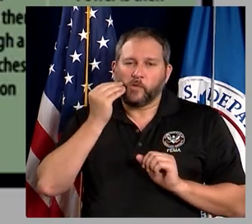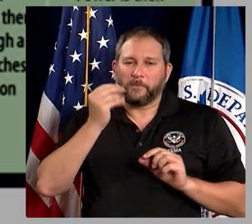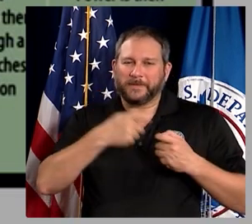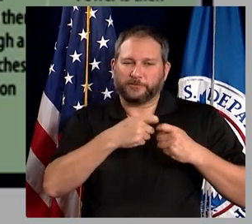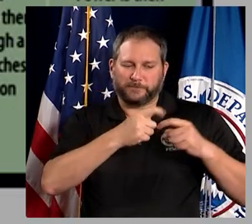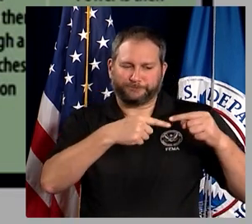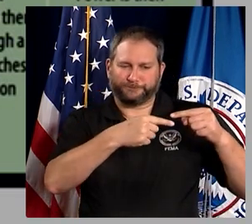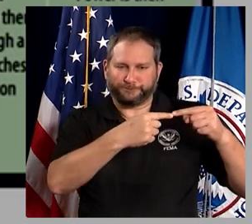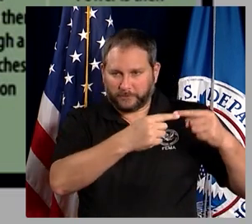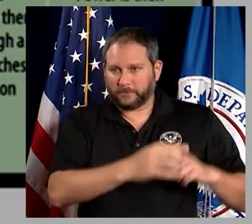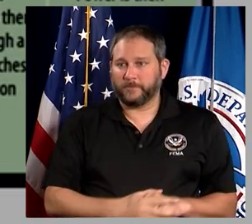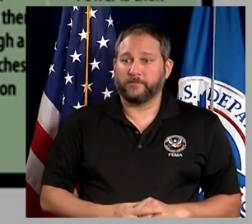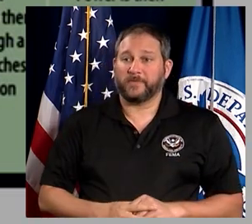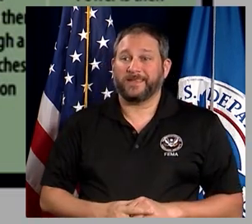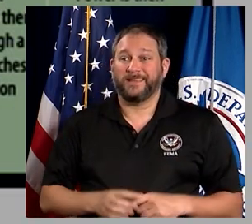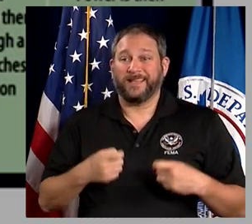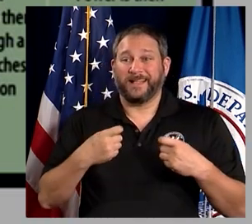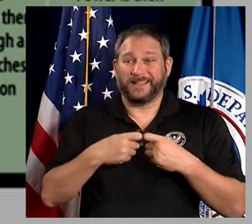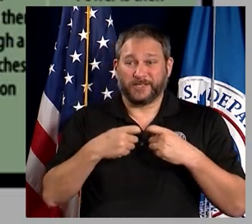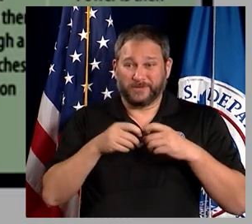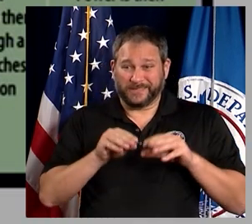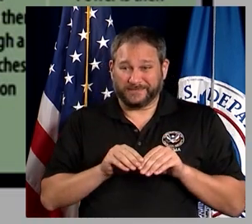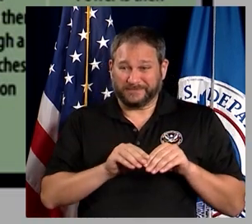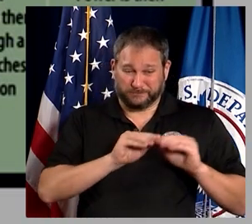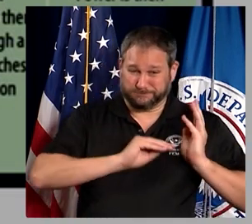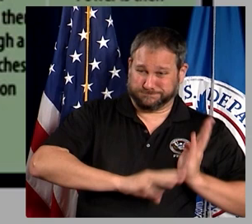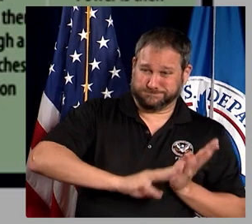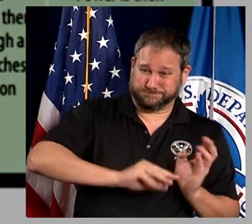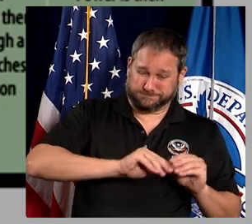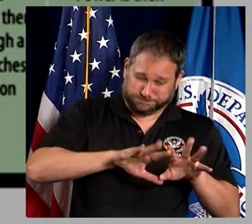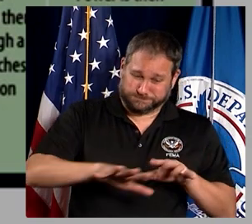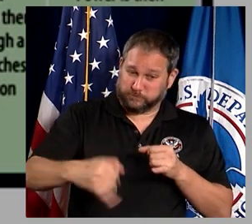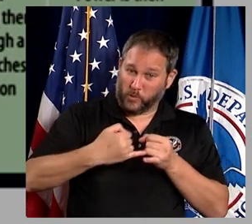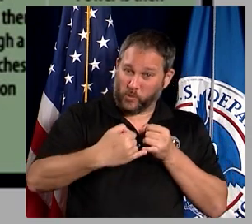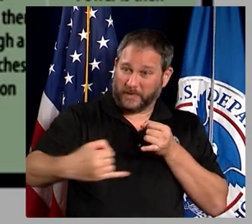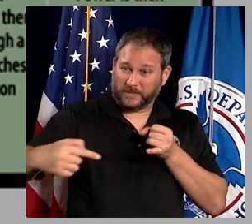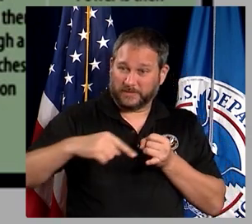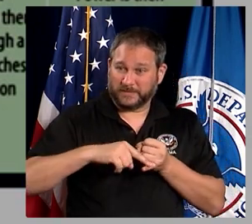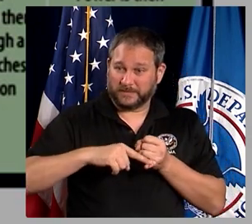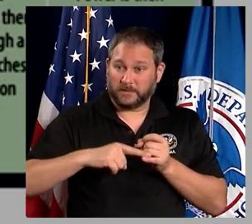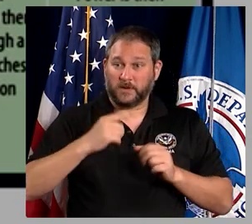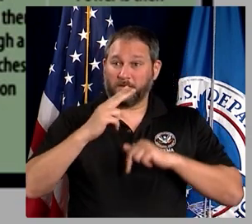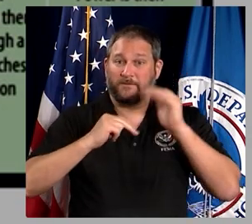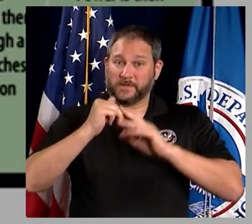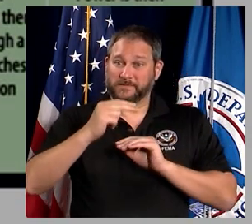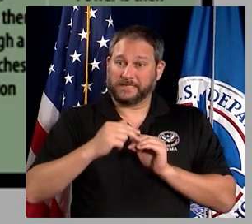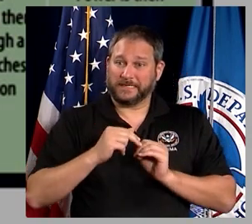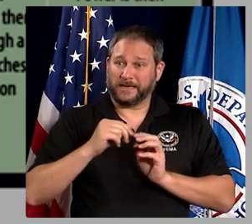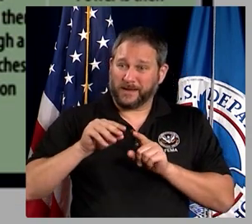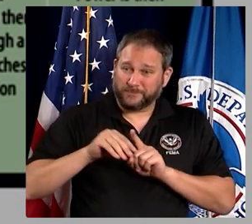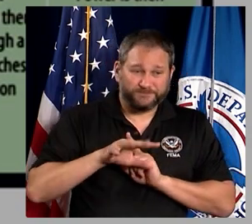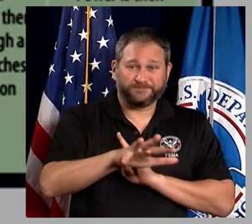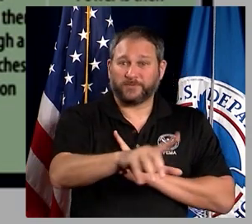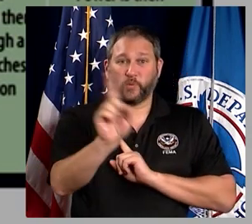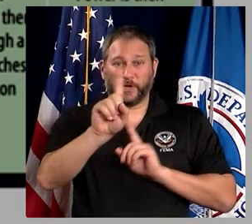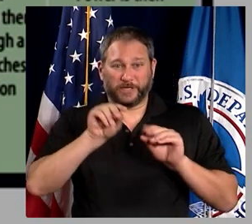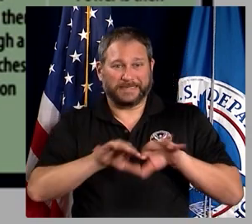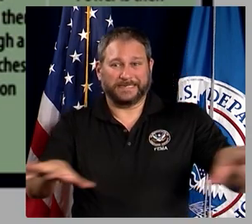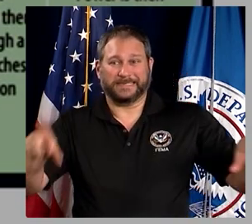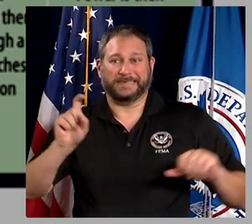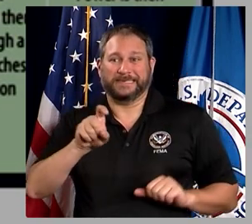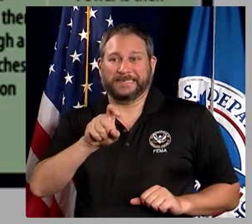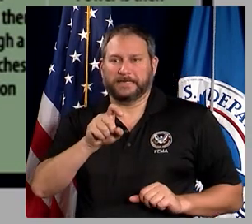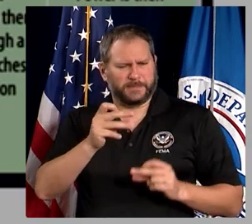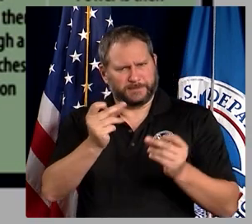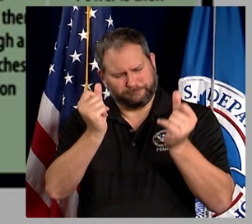through wires from those generating facilities to wherever it is needed instantaneously. Each of